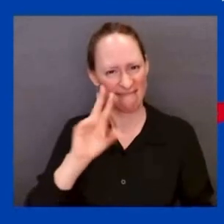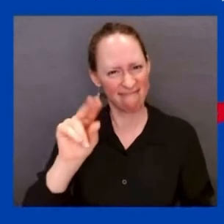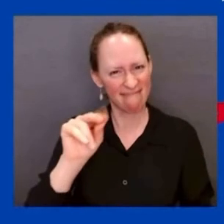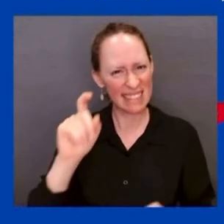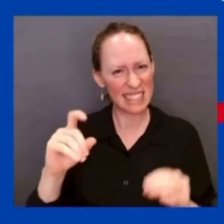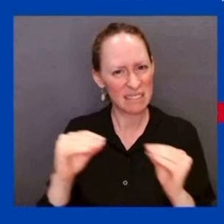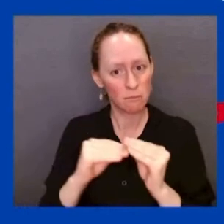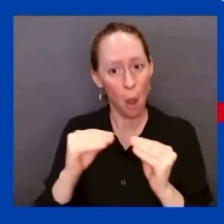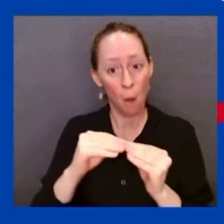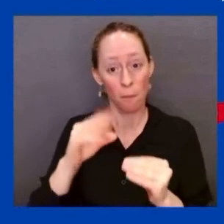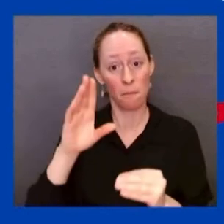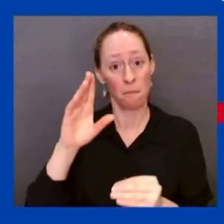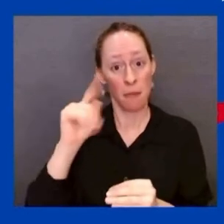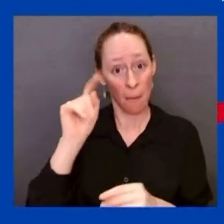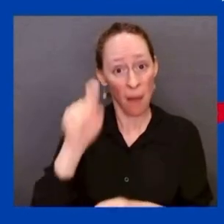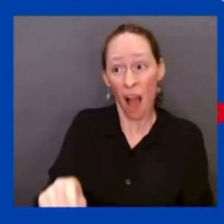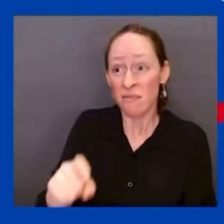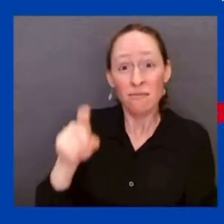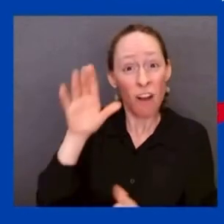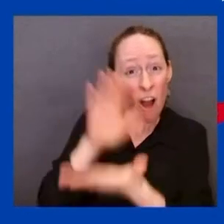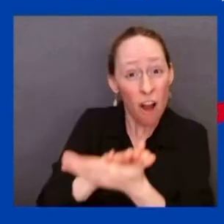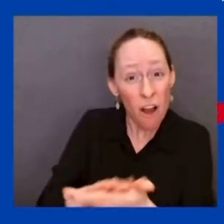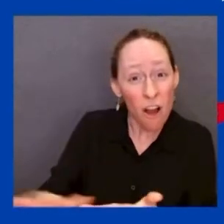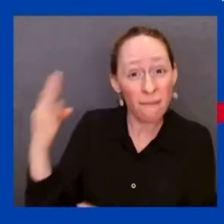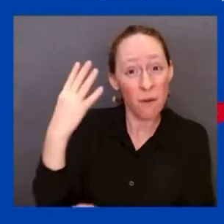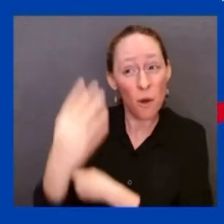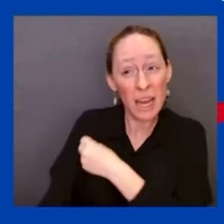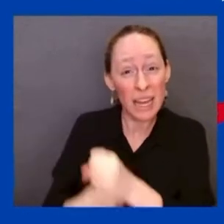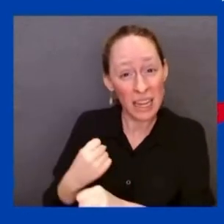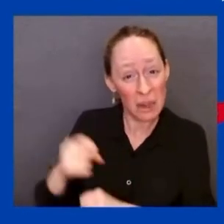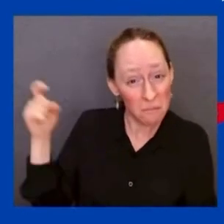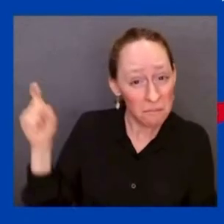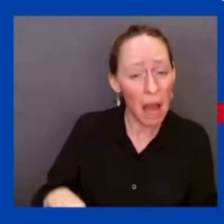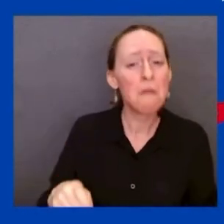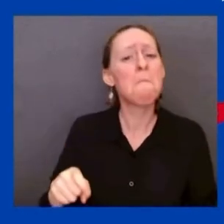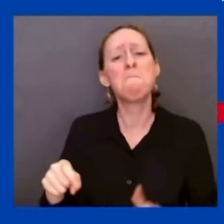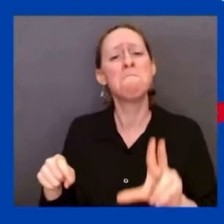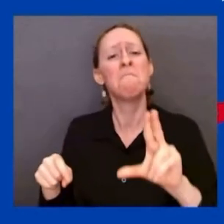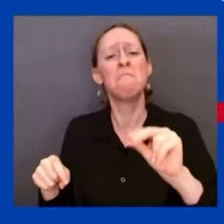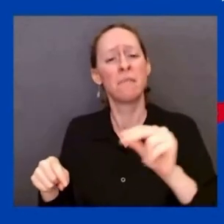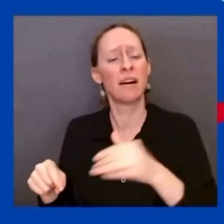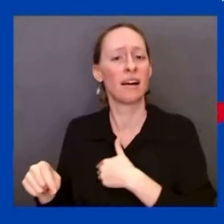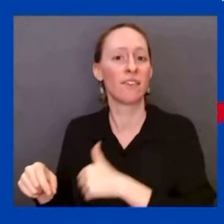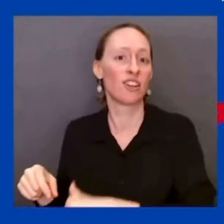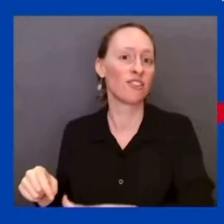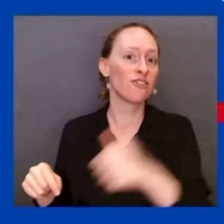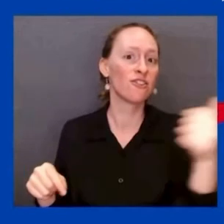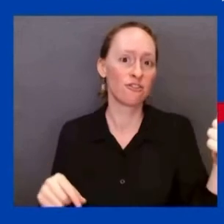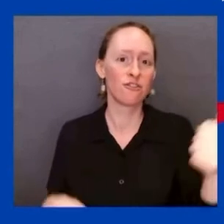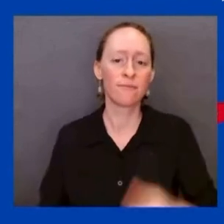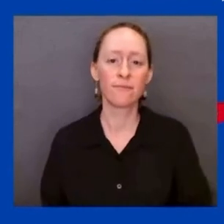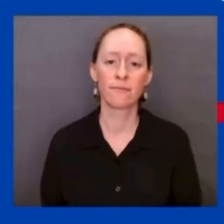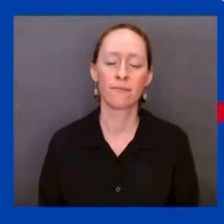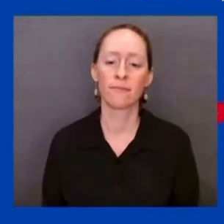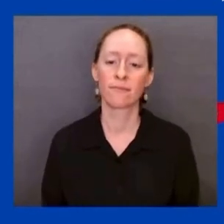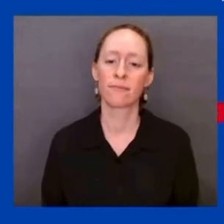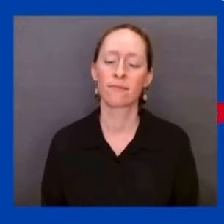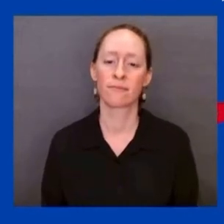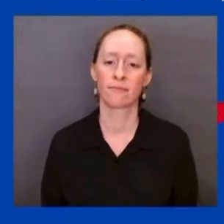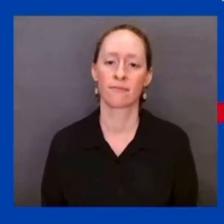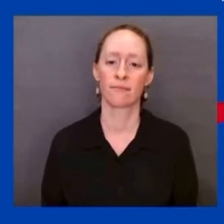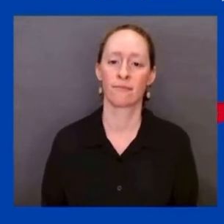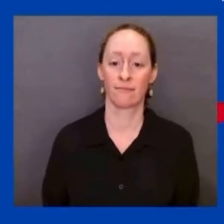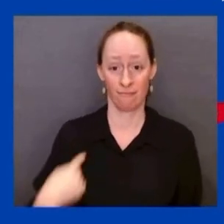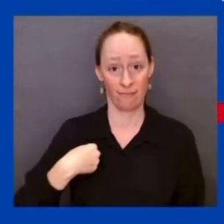degree. And as First Lady, you know, I've traveled this country and I've met so many amazing educators who